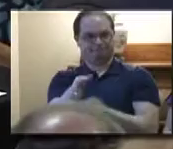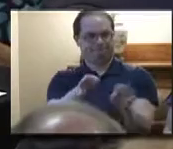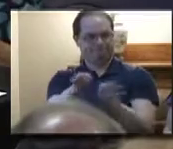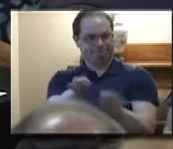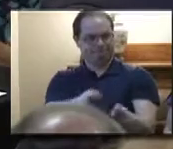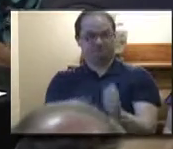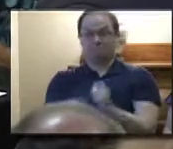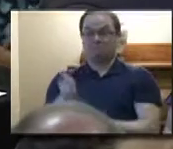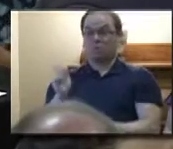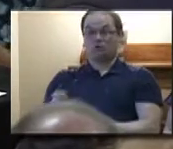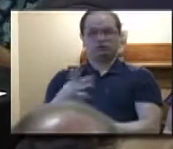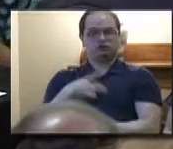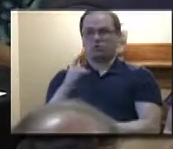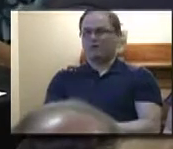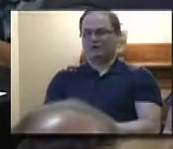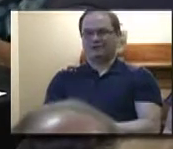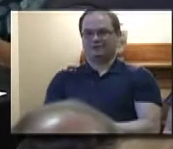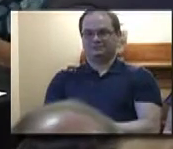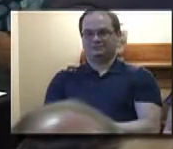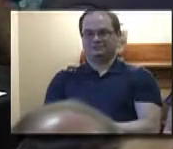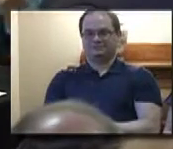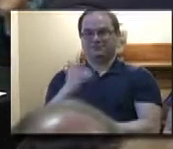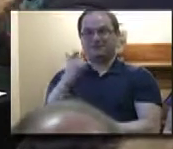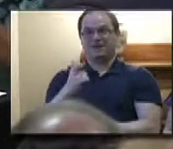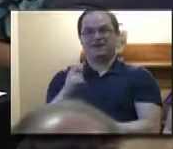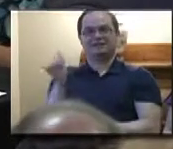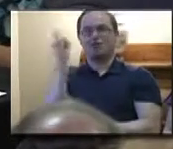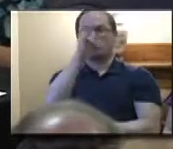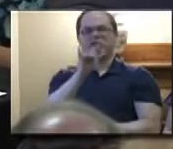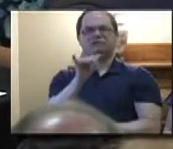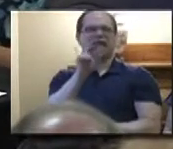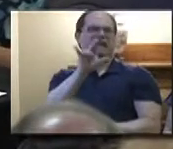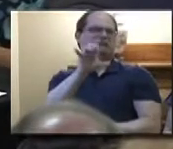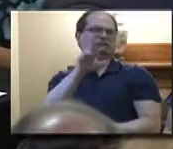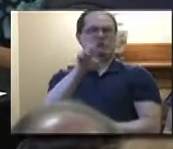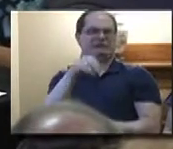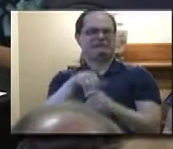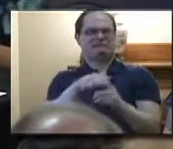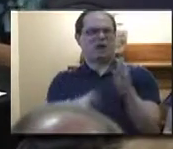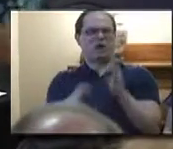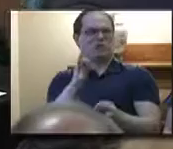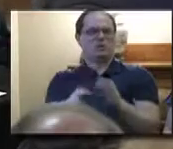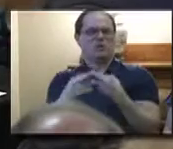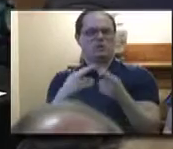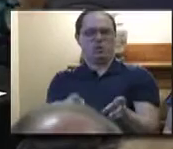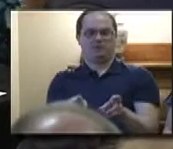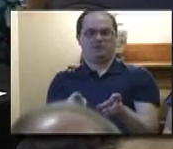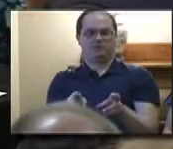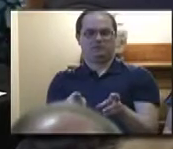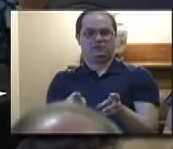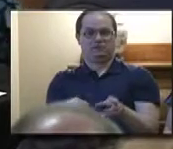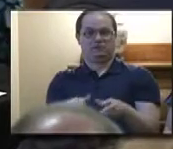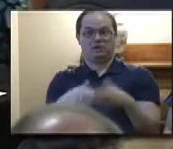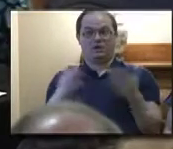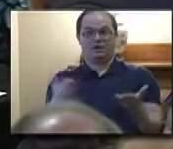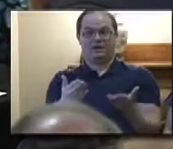Most judges don't like this because it creates a circus in their courtroom. because, you know, here we have